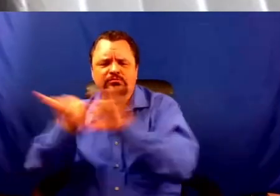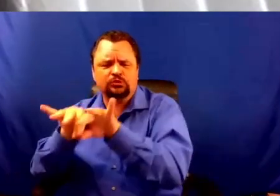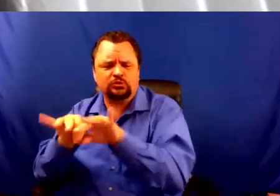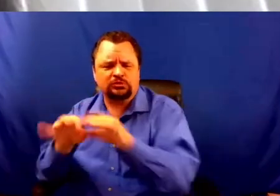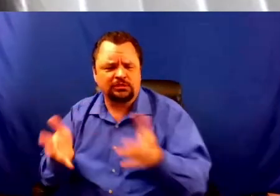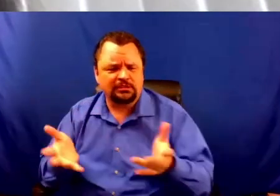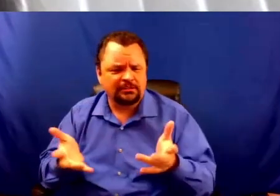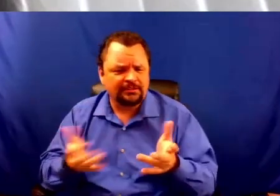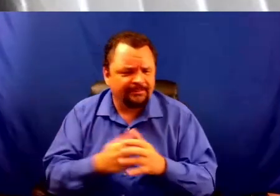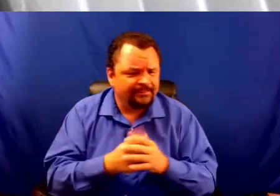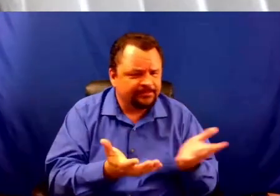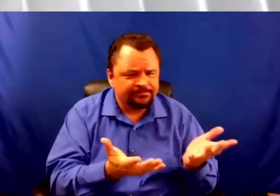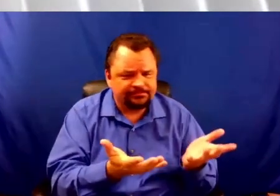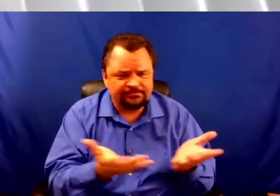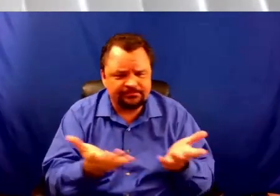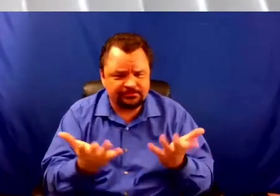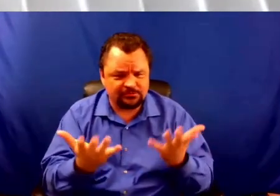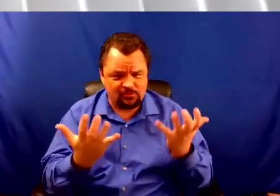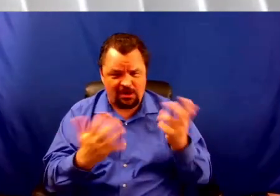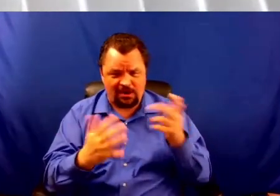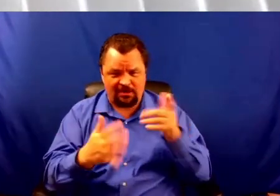executive.